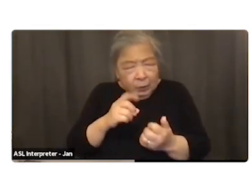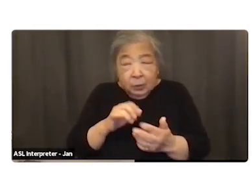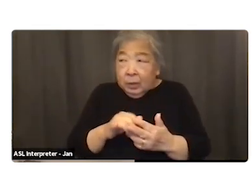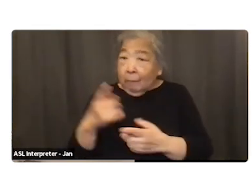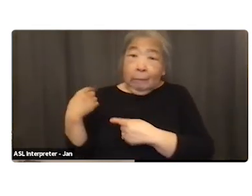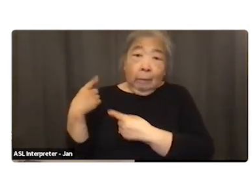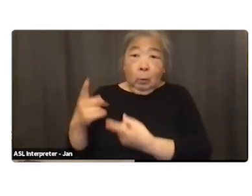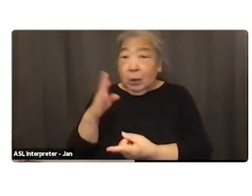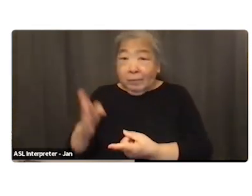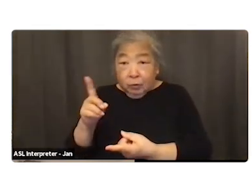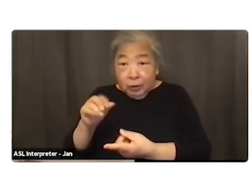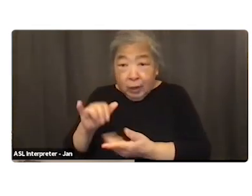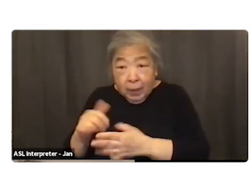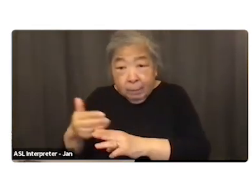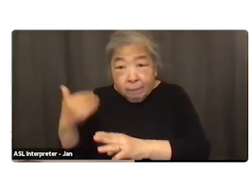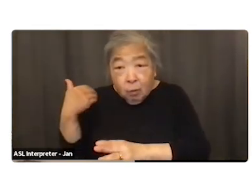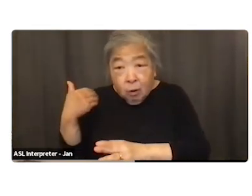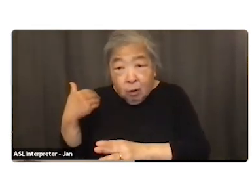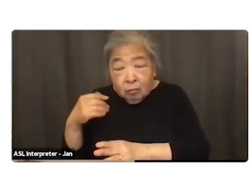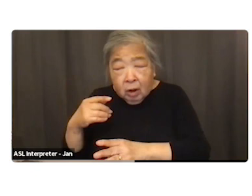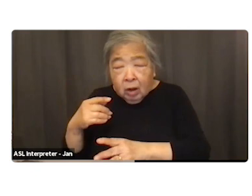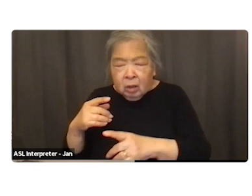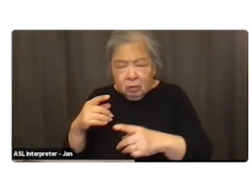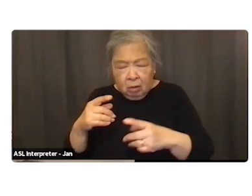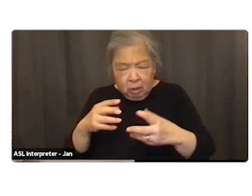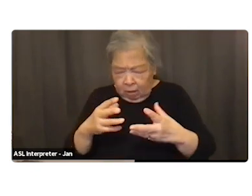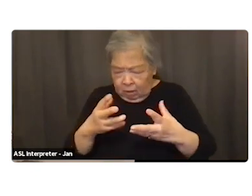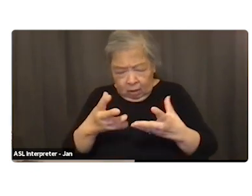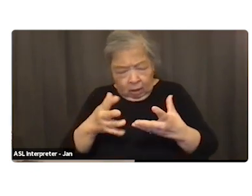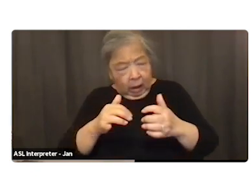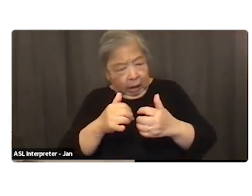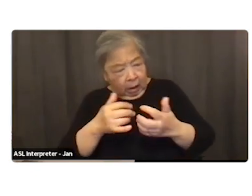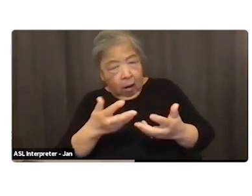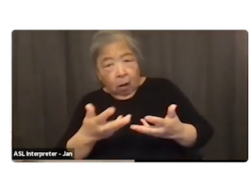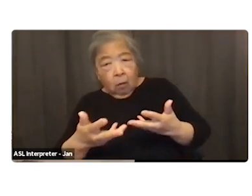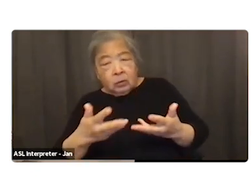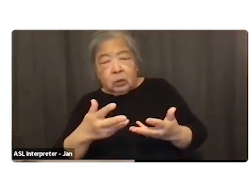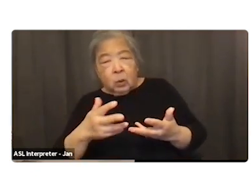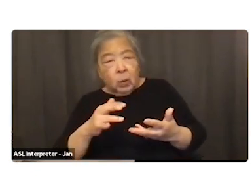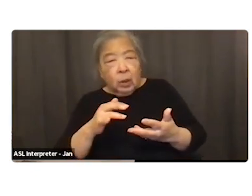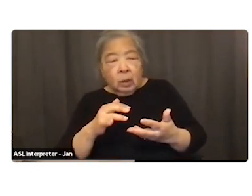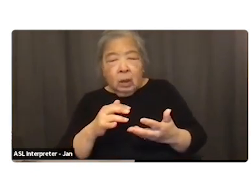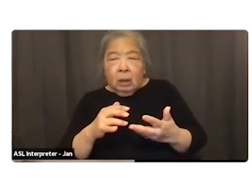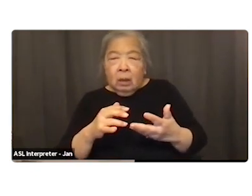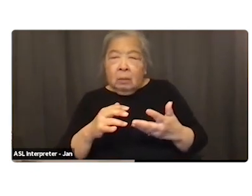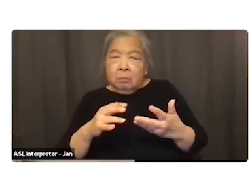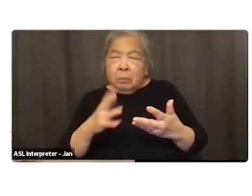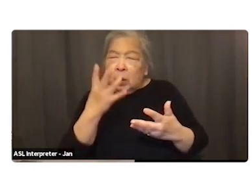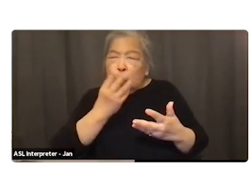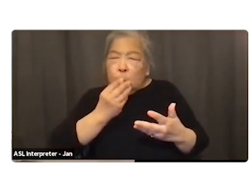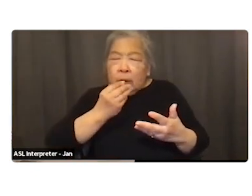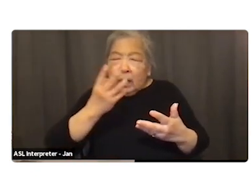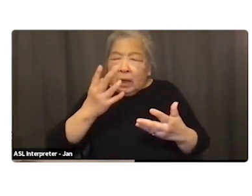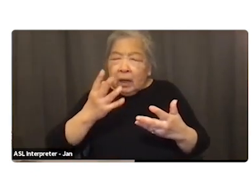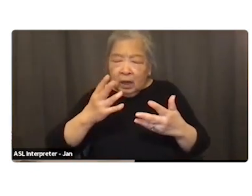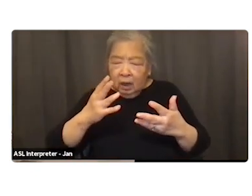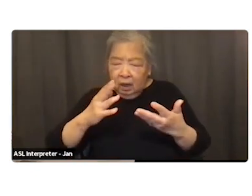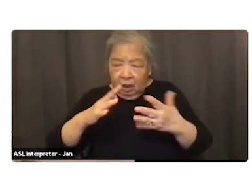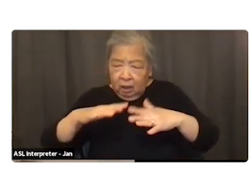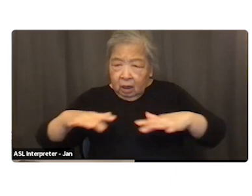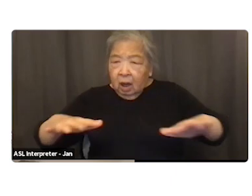fucking order, right? So just the beauty of being in community space and healing to try